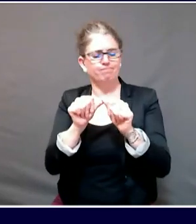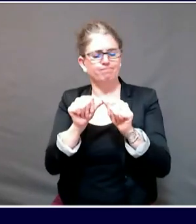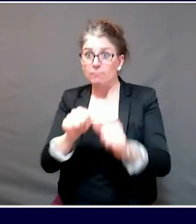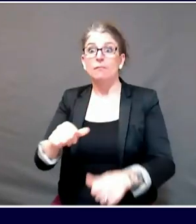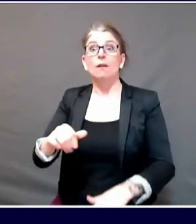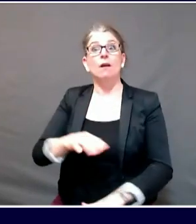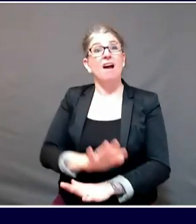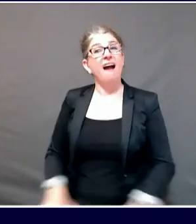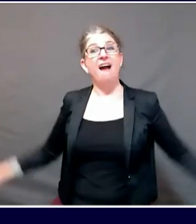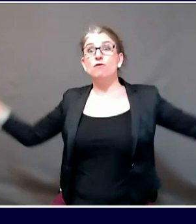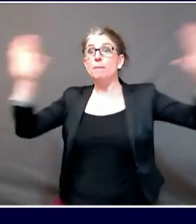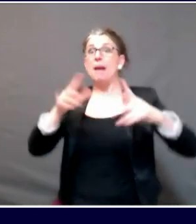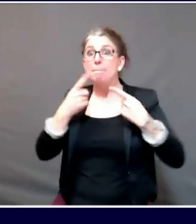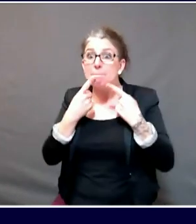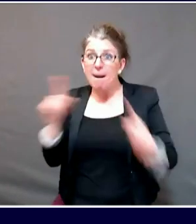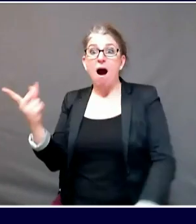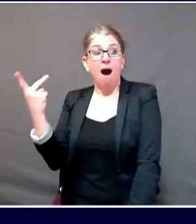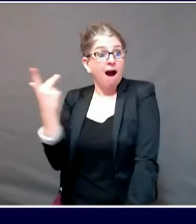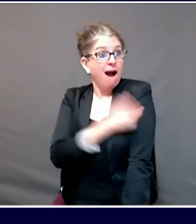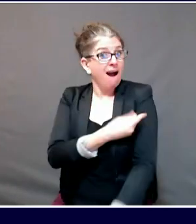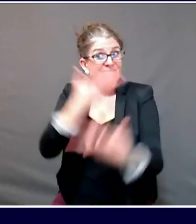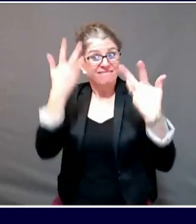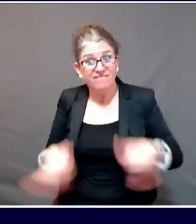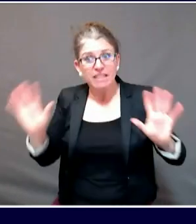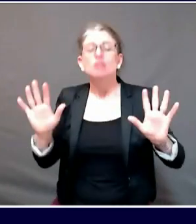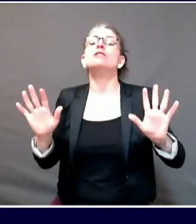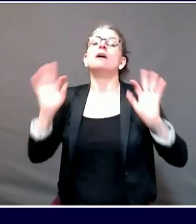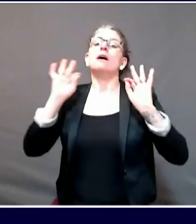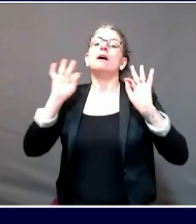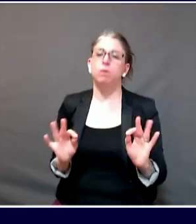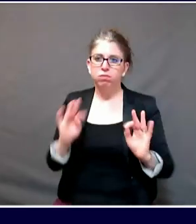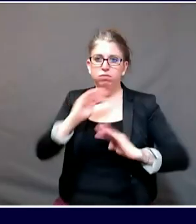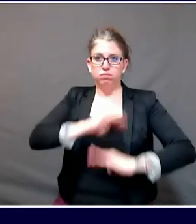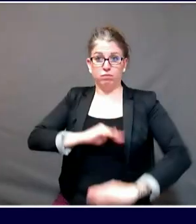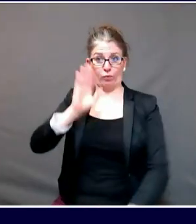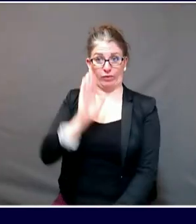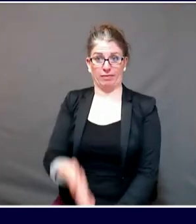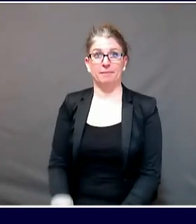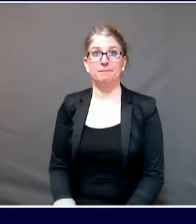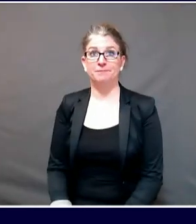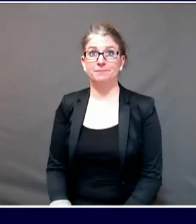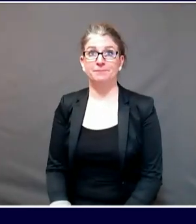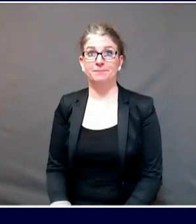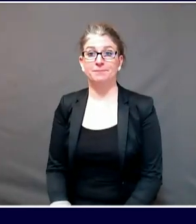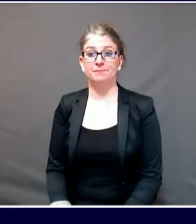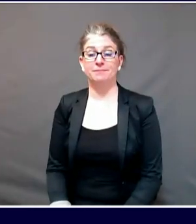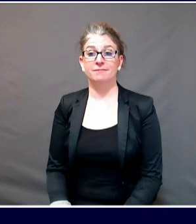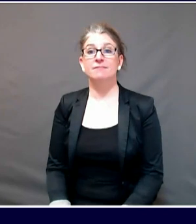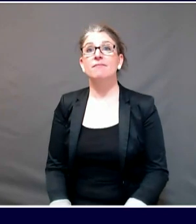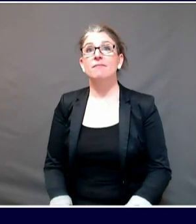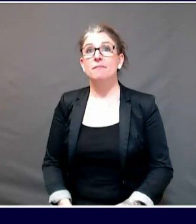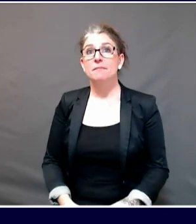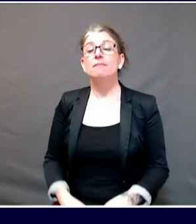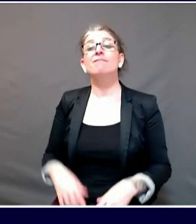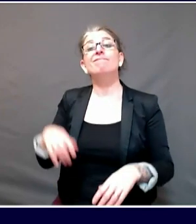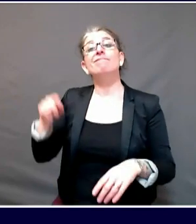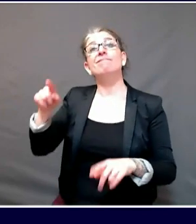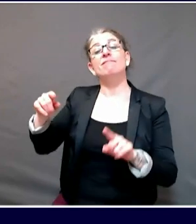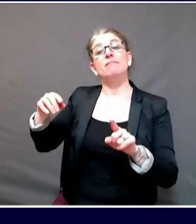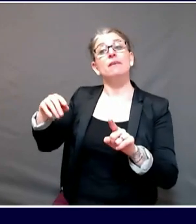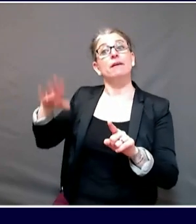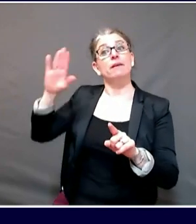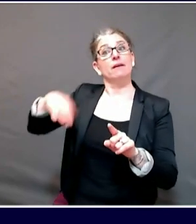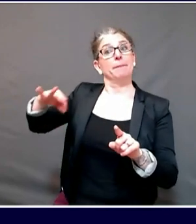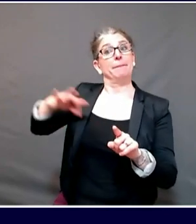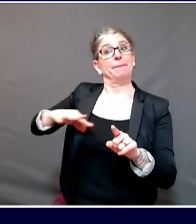1,950 doses of the roughly 2.6 million doses that will be needed to fully vaccinate every